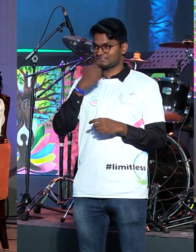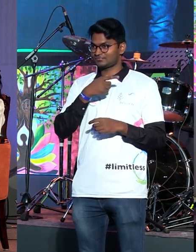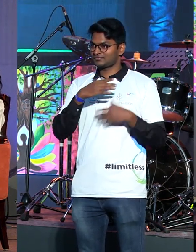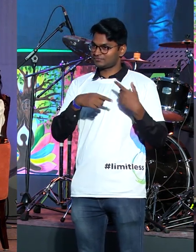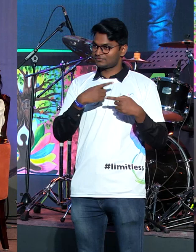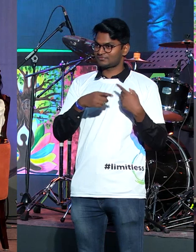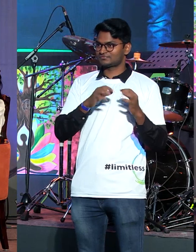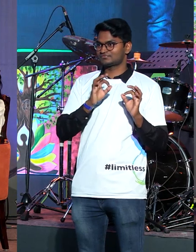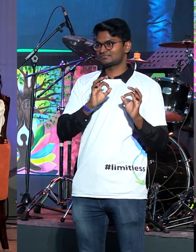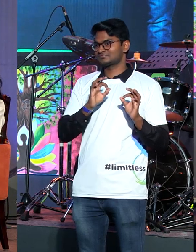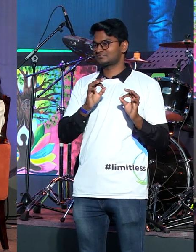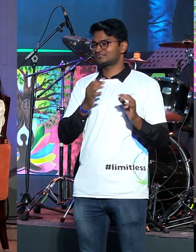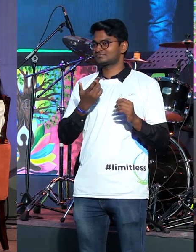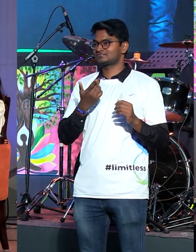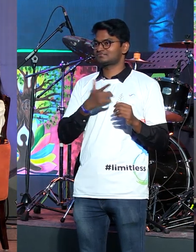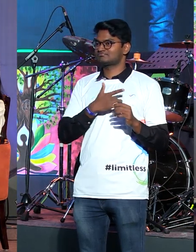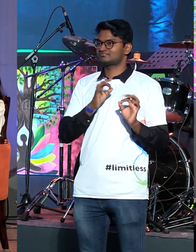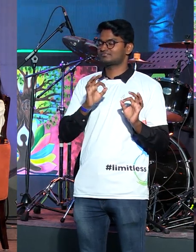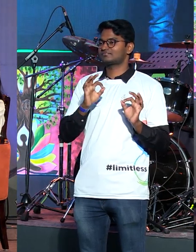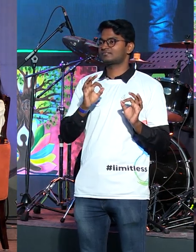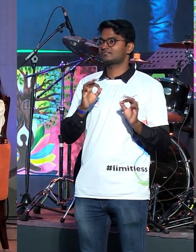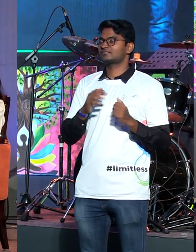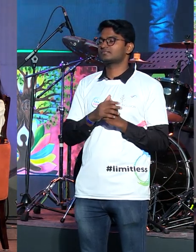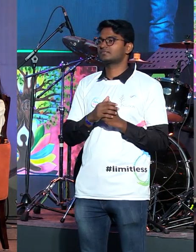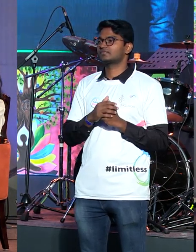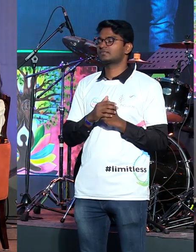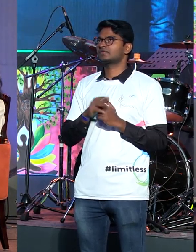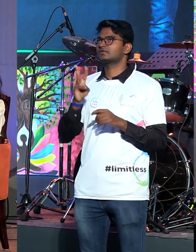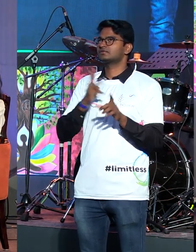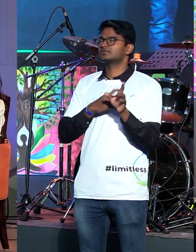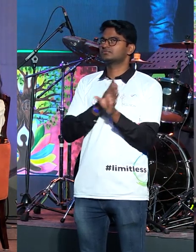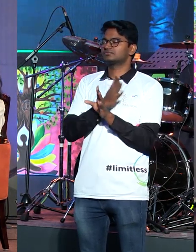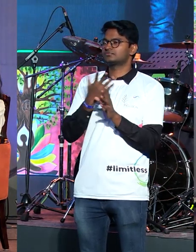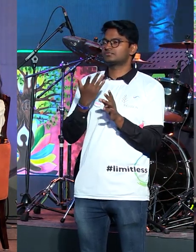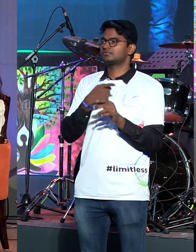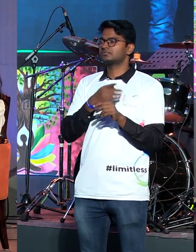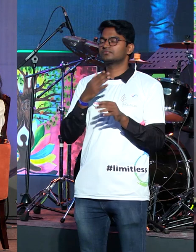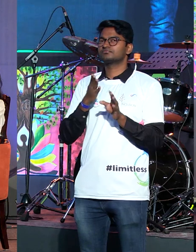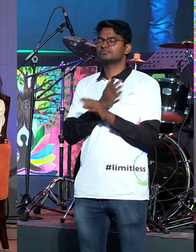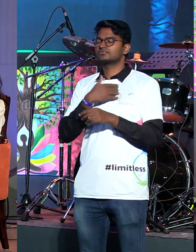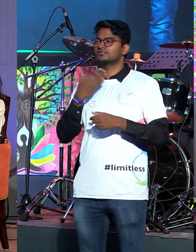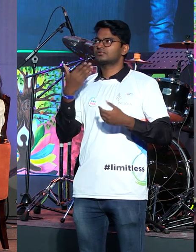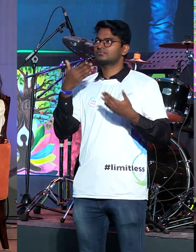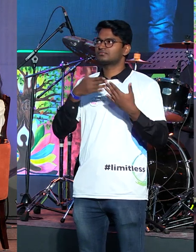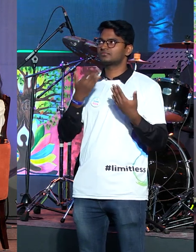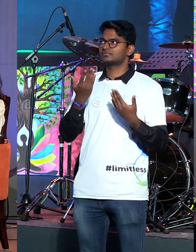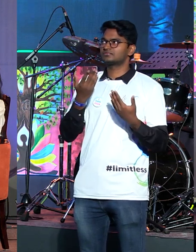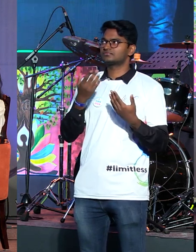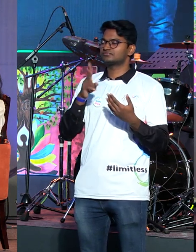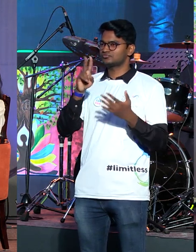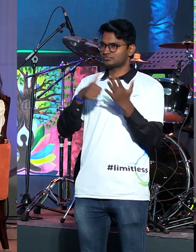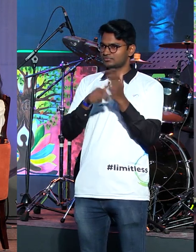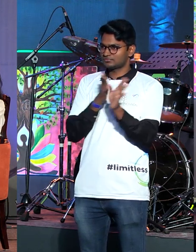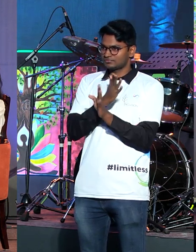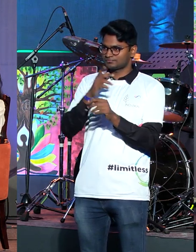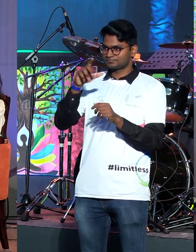was 3 years actually, she was so busy with Manto that she had no time at all. But I met her in California 2 months back and kind of put the